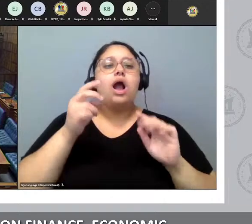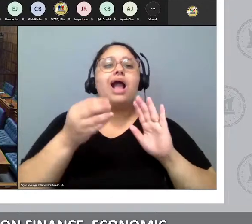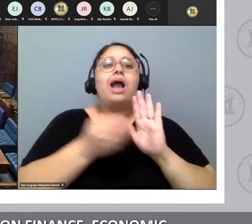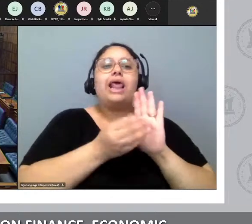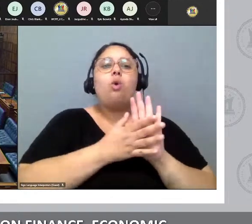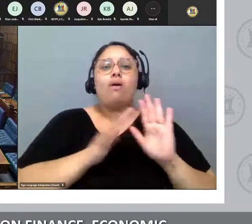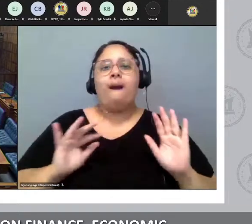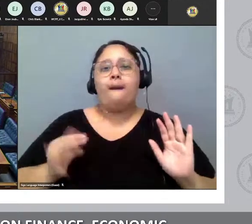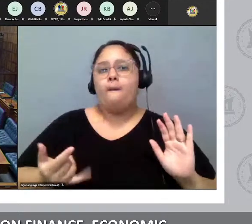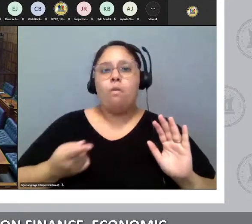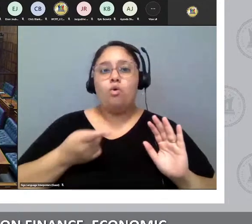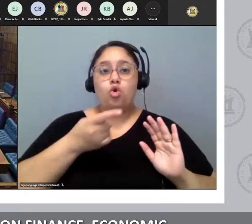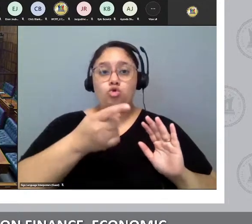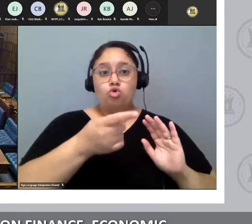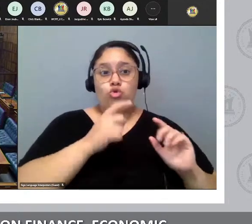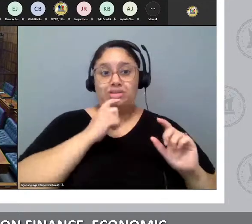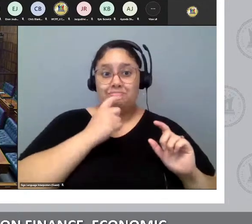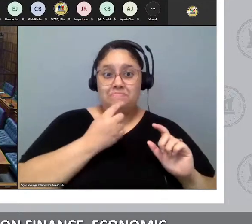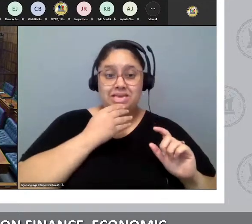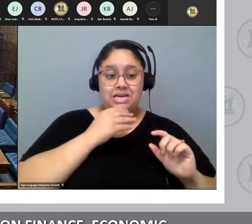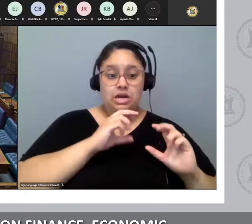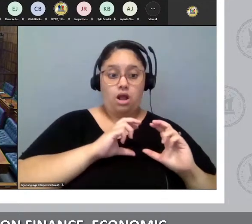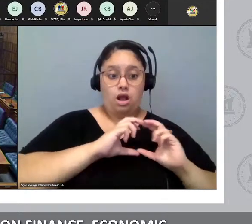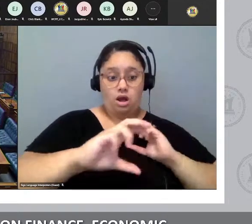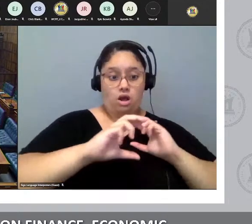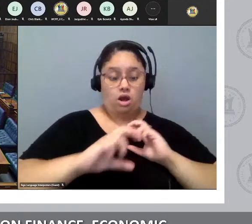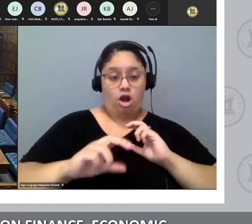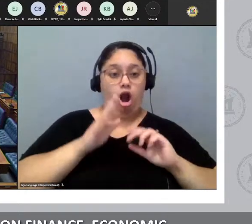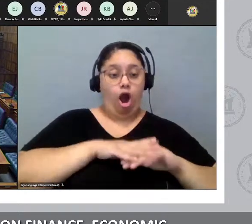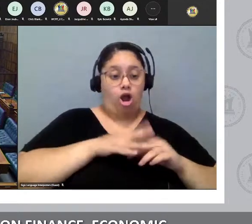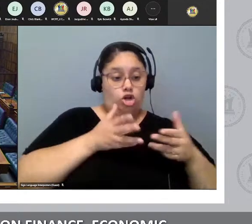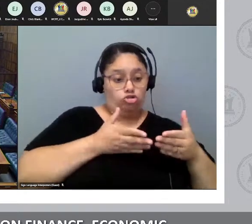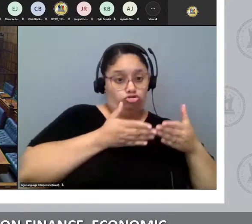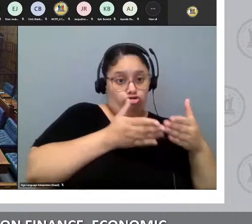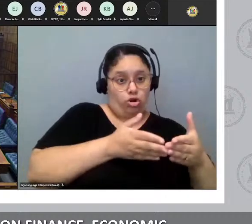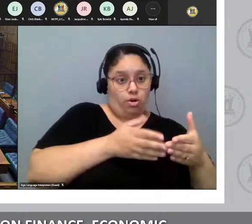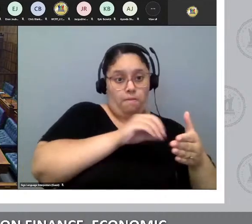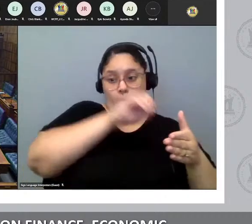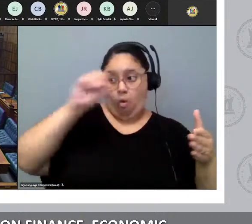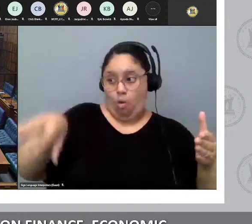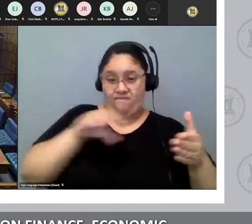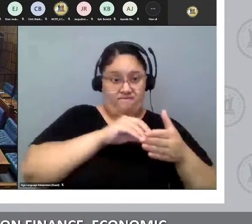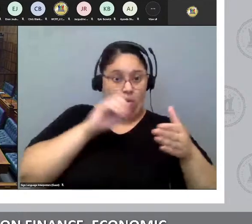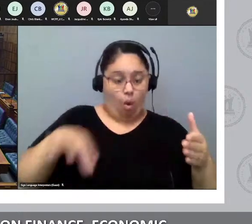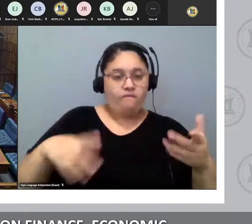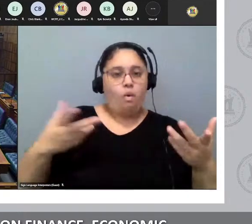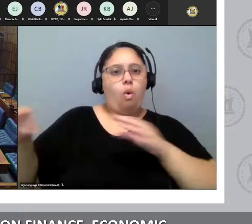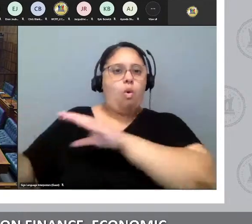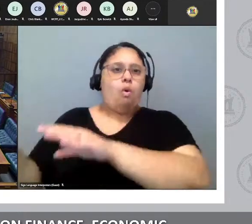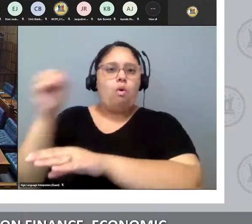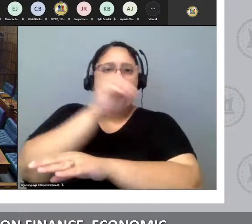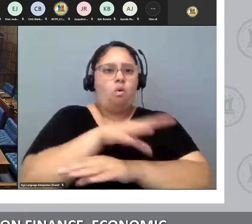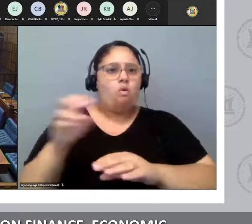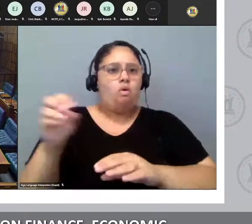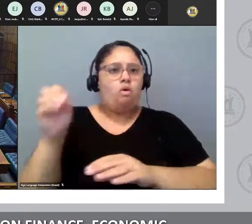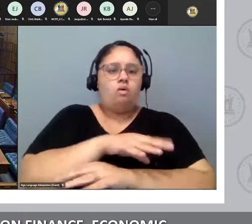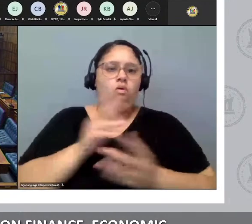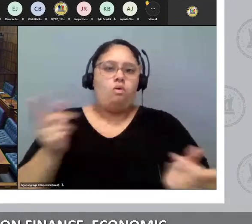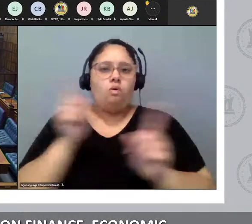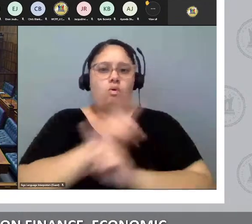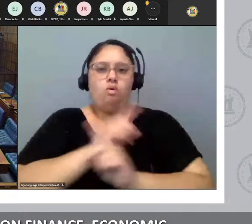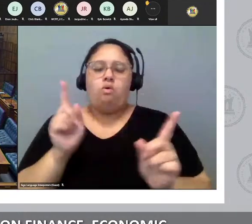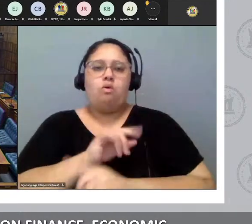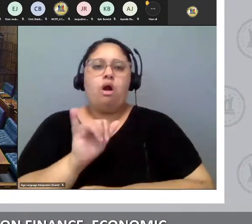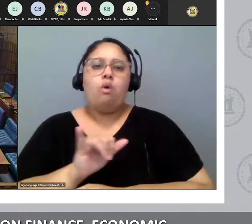ship or a container removed from a ship J perhaps uh taking into account your your limit of three questions let